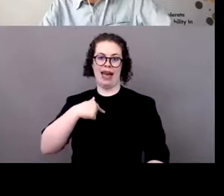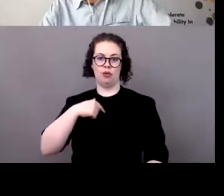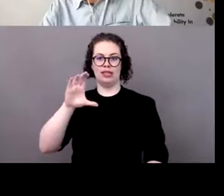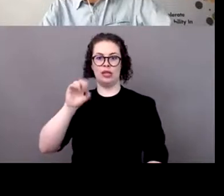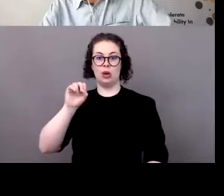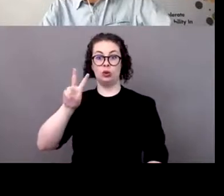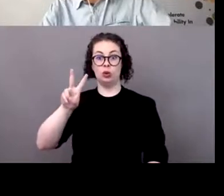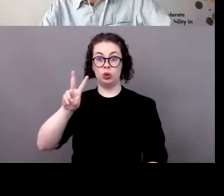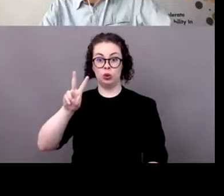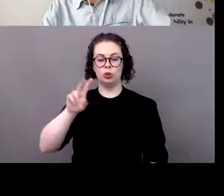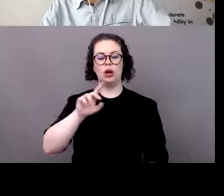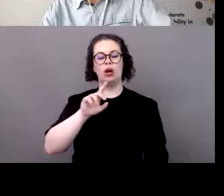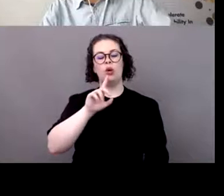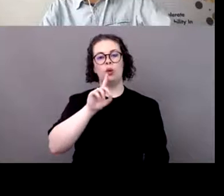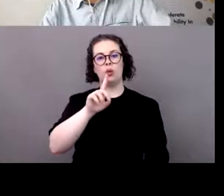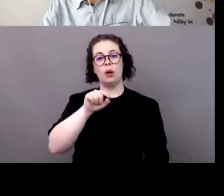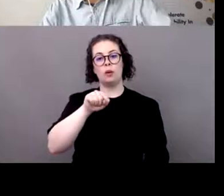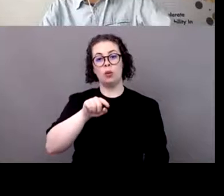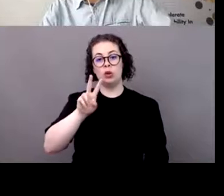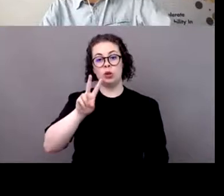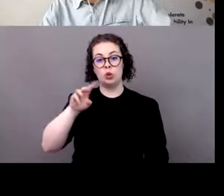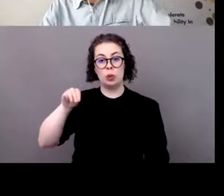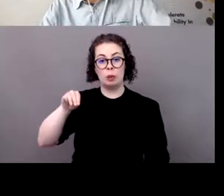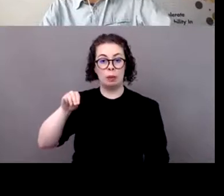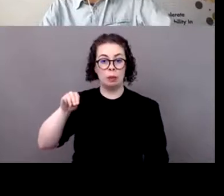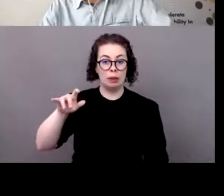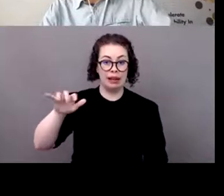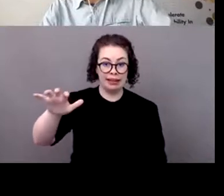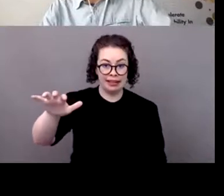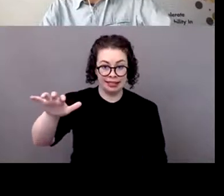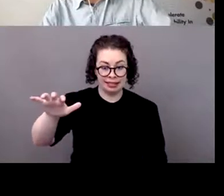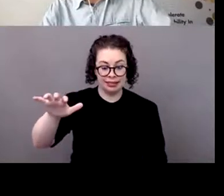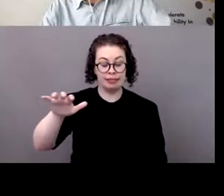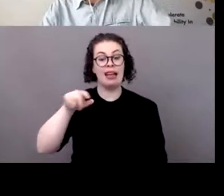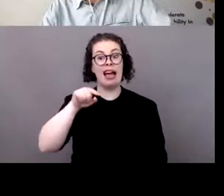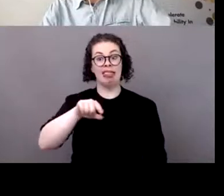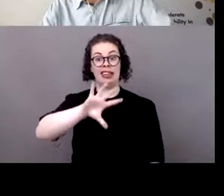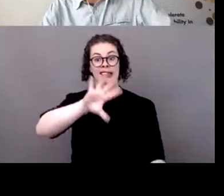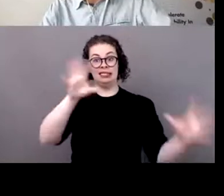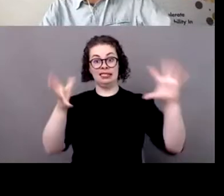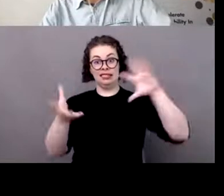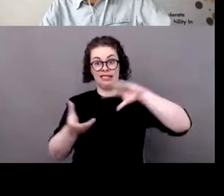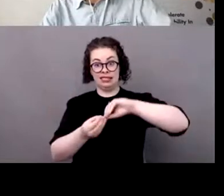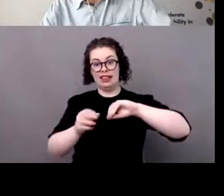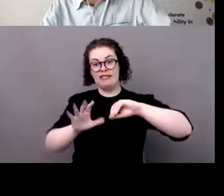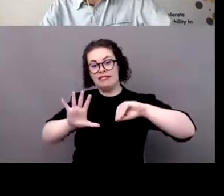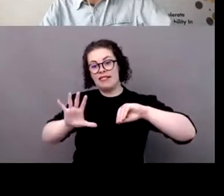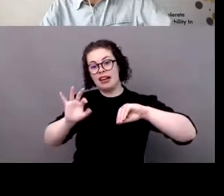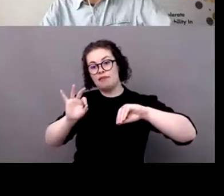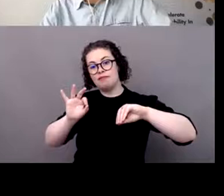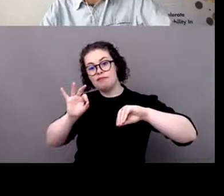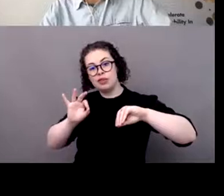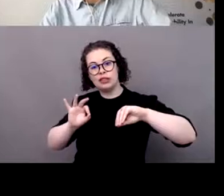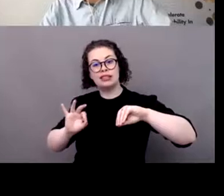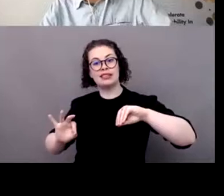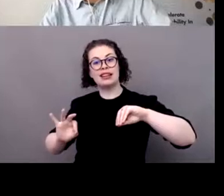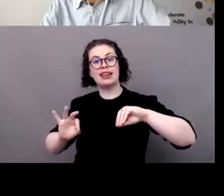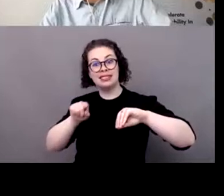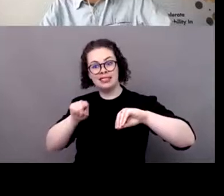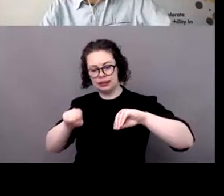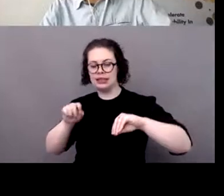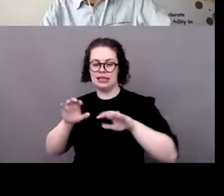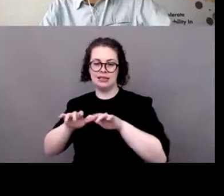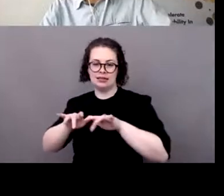IT part will be around 5% of it. So 75,000 tons of CO2,